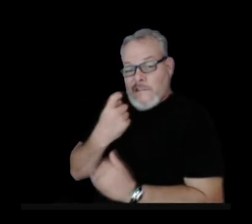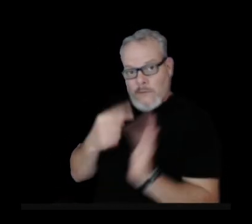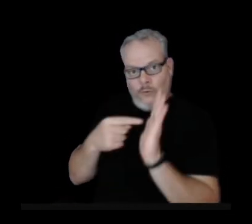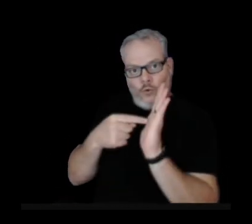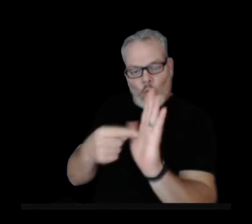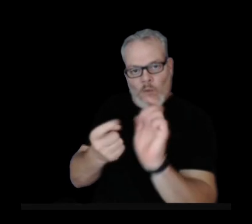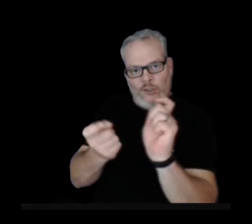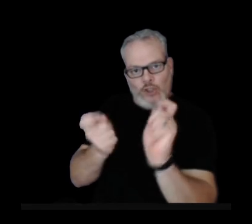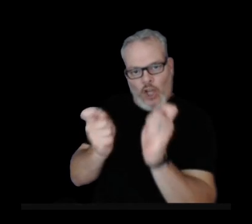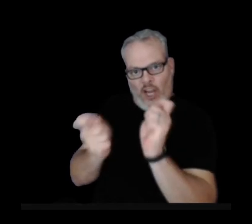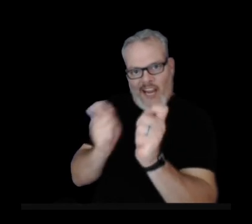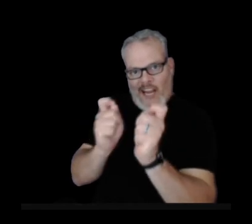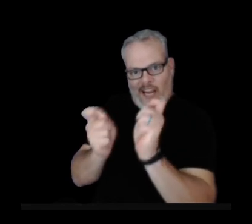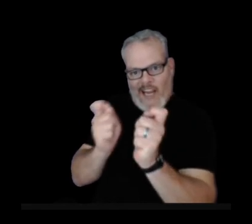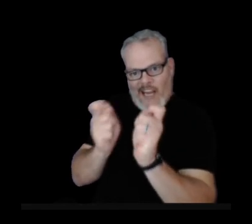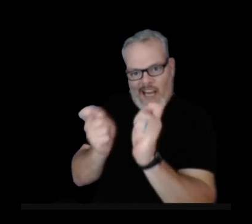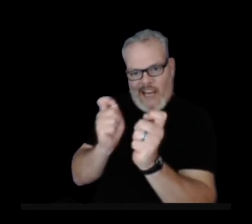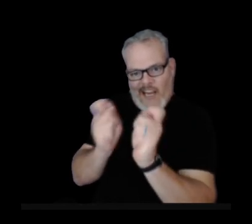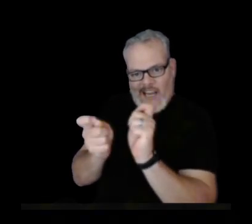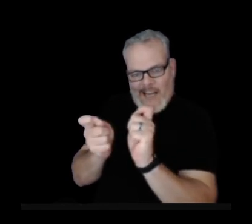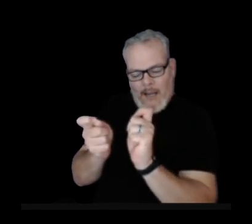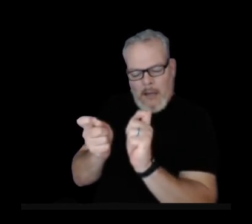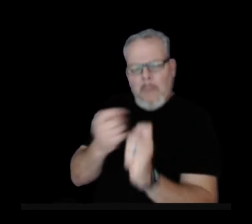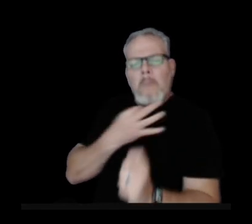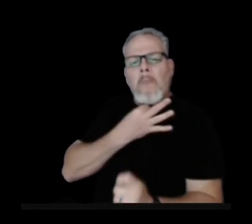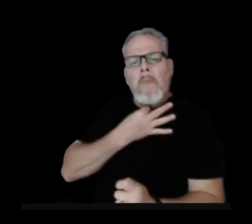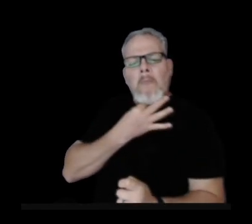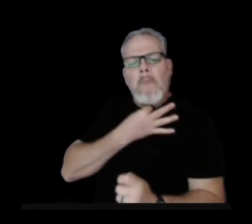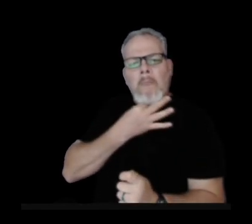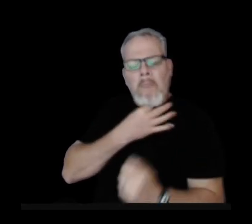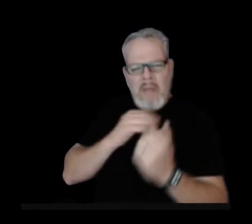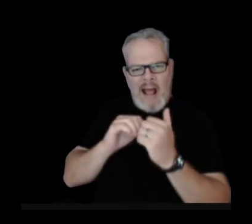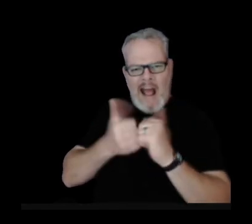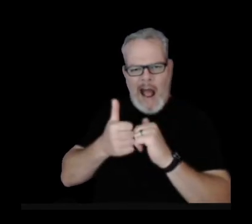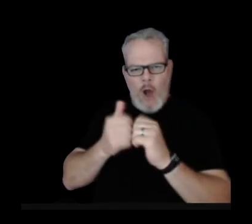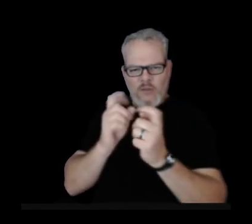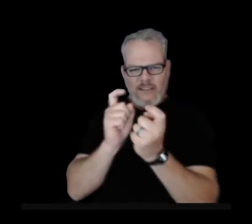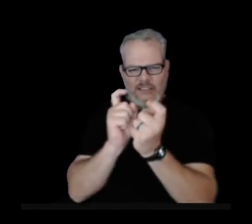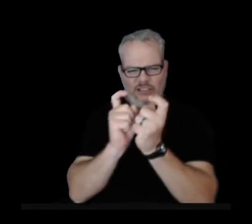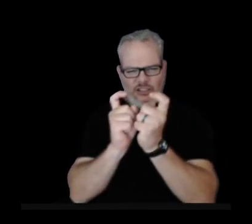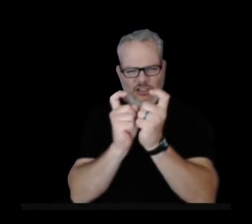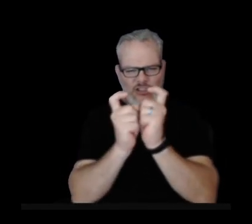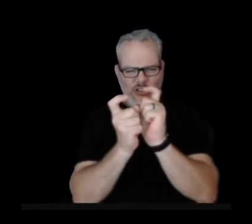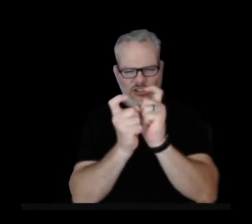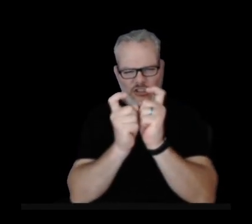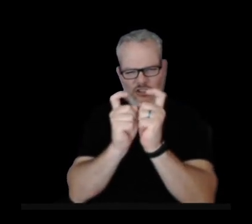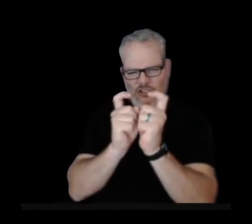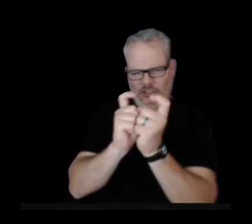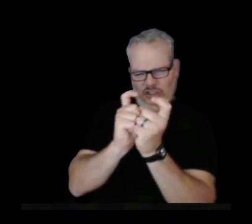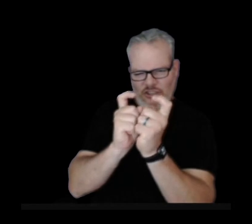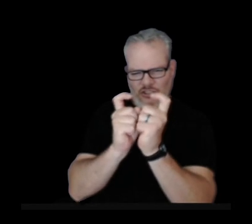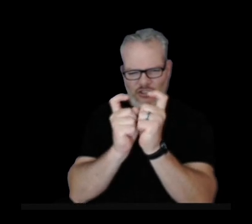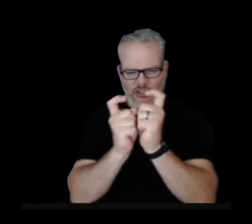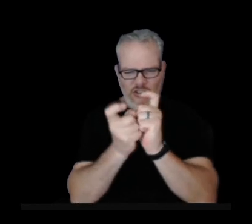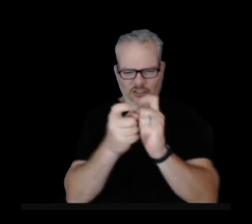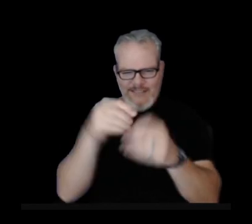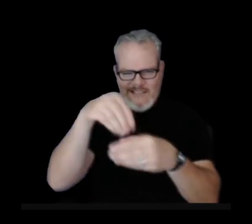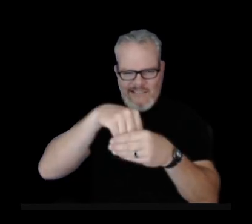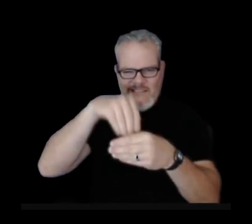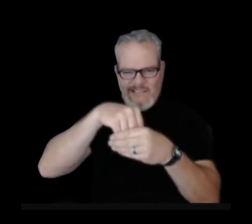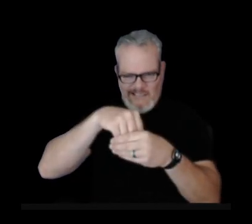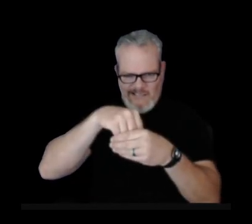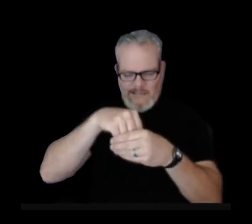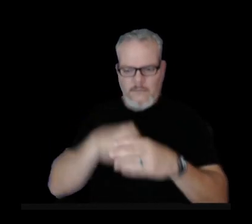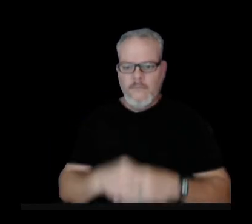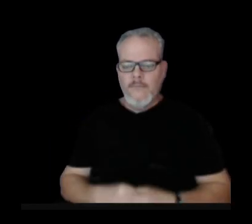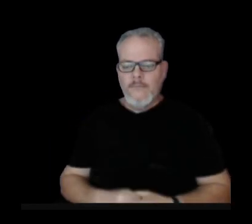as the volcano is in pause, how it's adjusting to the magma coming in underground and what that will lead to next. One thing